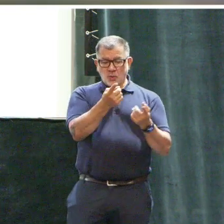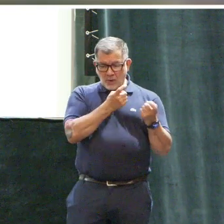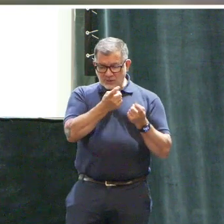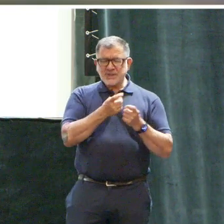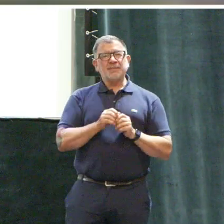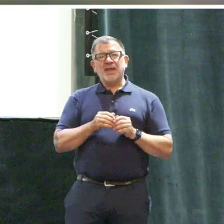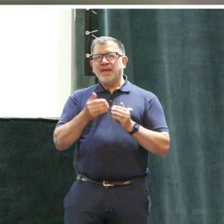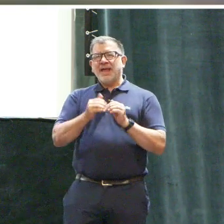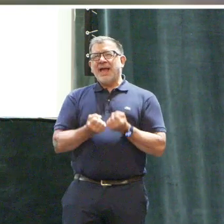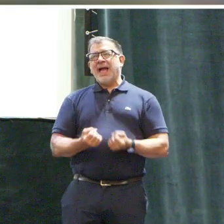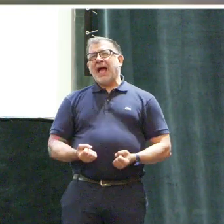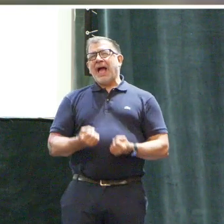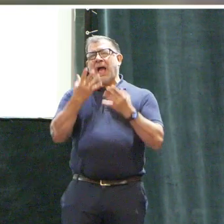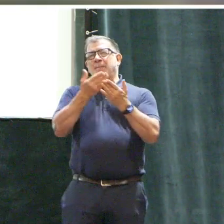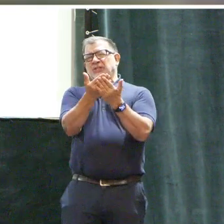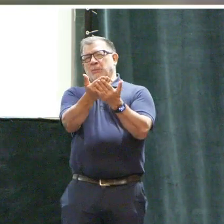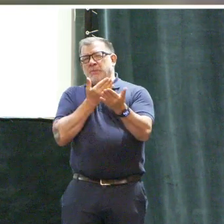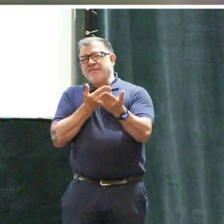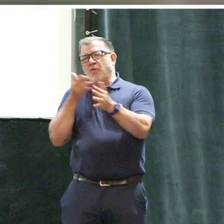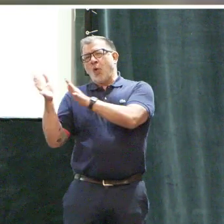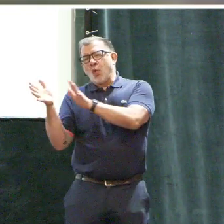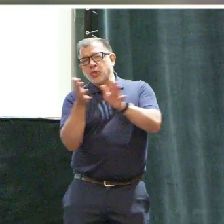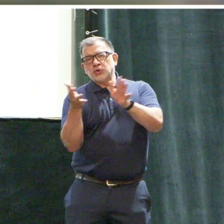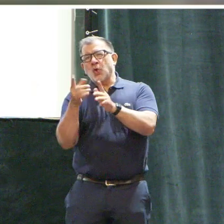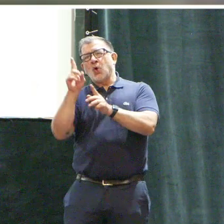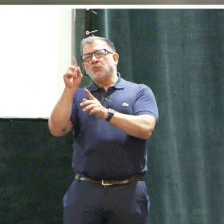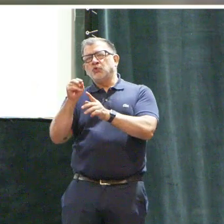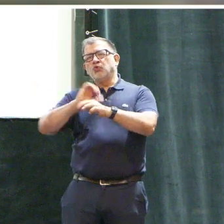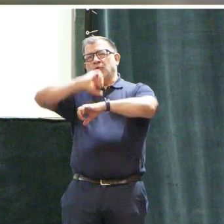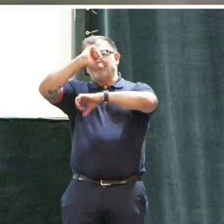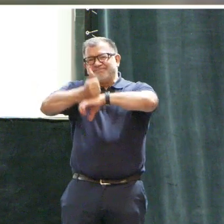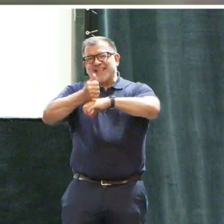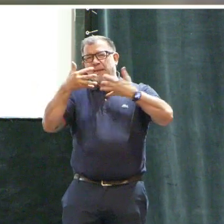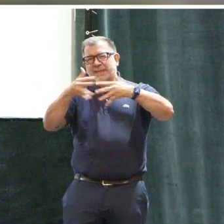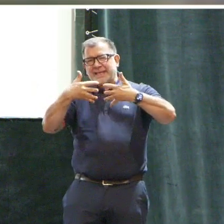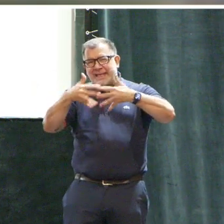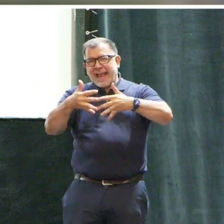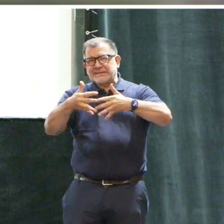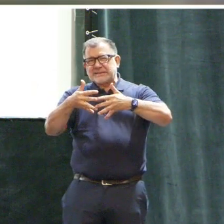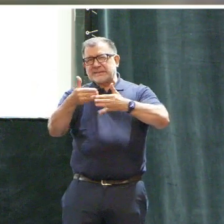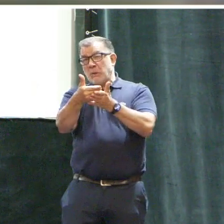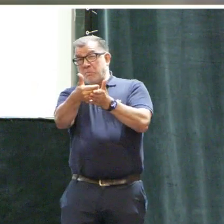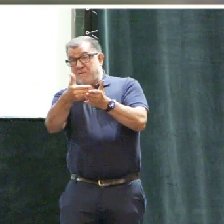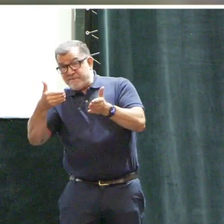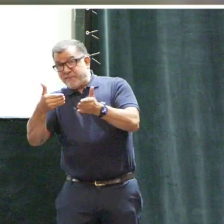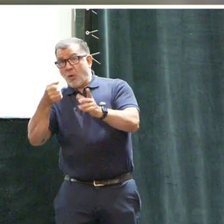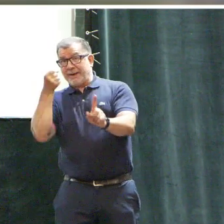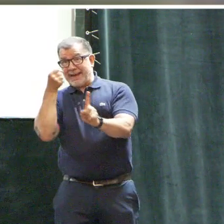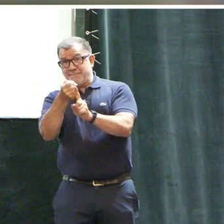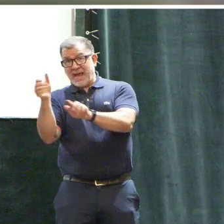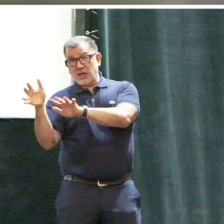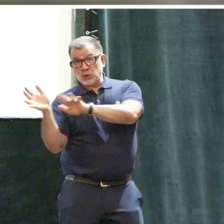of a storm do gates and other deployables need to be put in place? How long does the deployment take, and